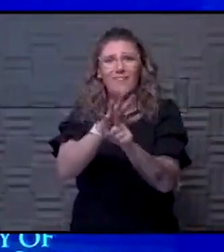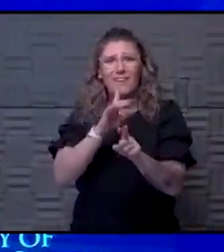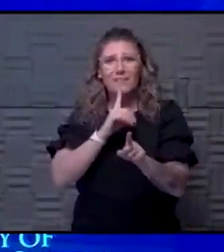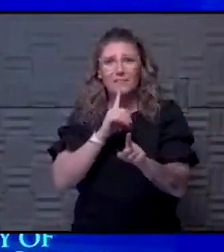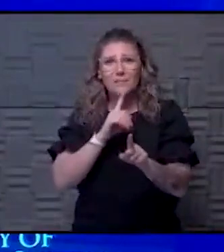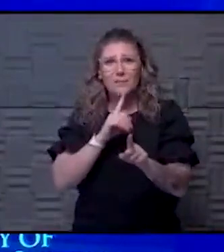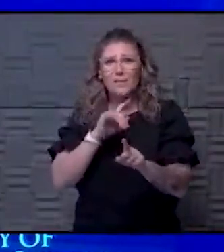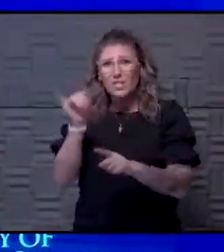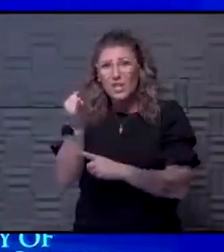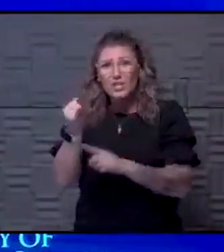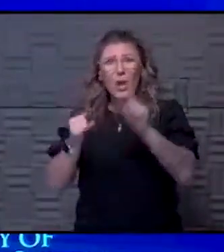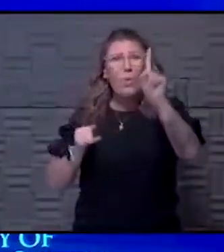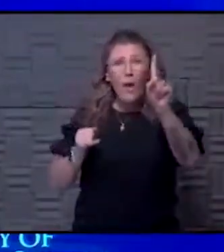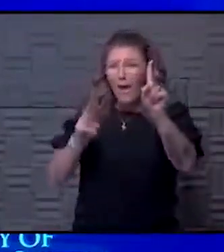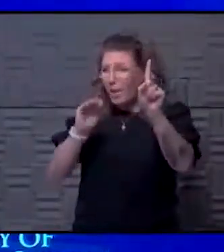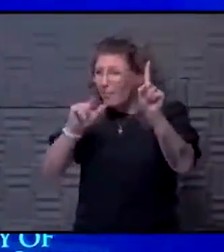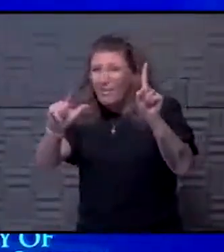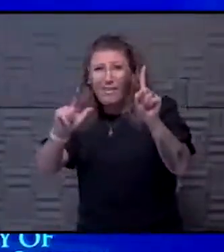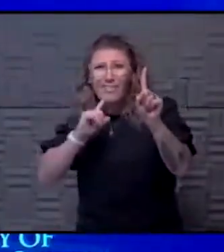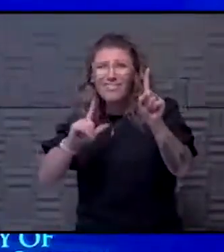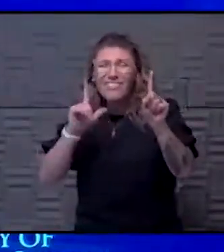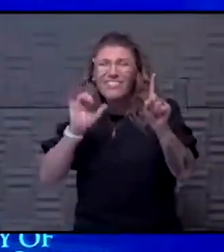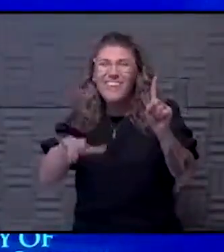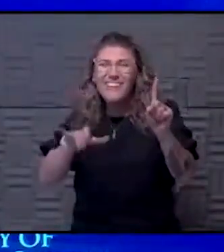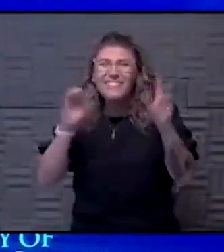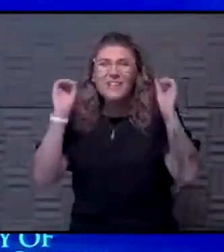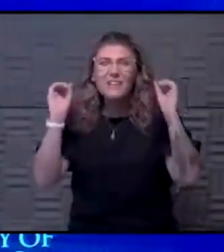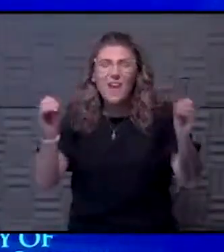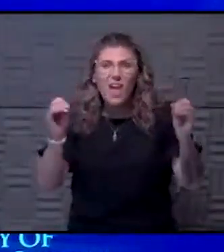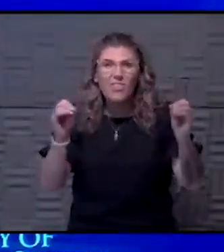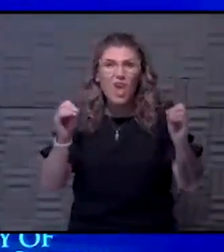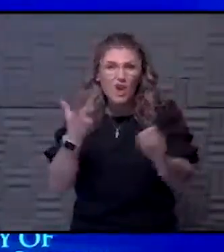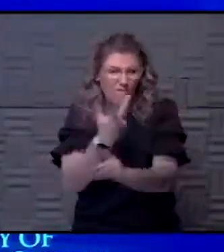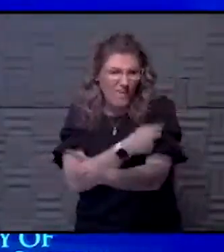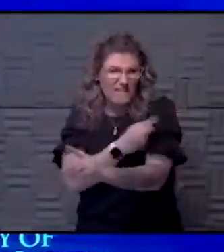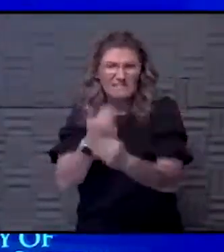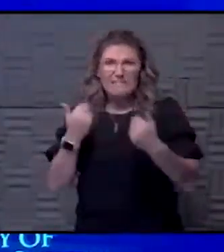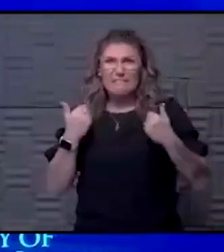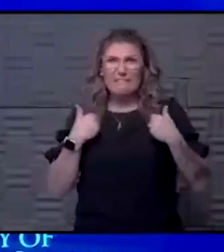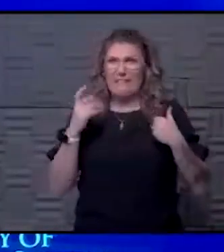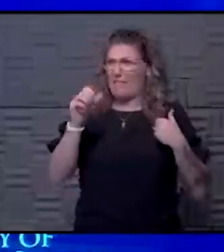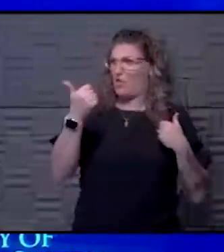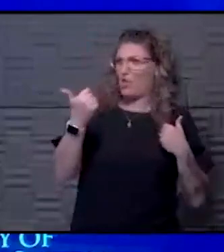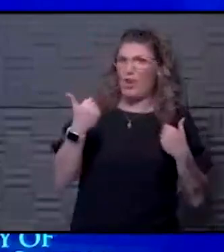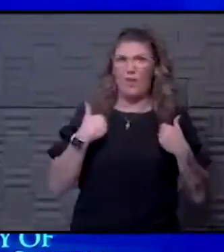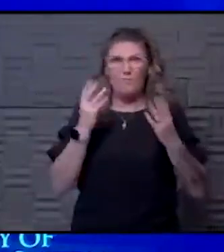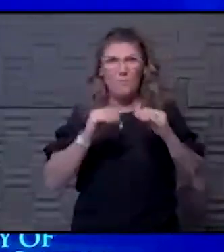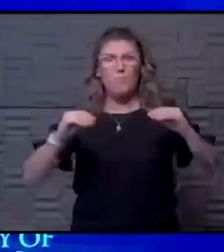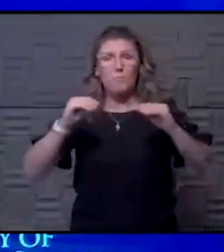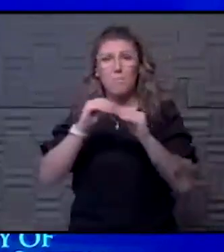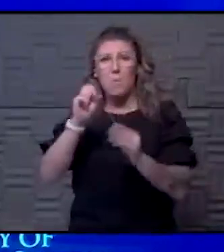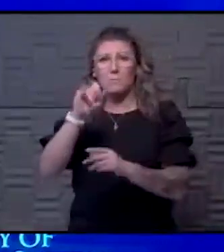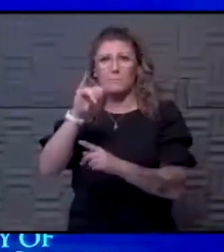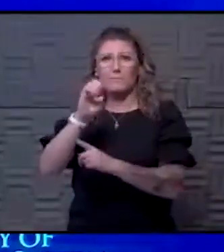million, that's nothing. I mean, there are vaccines with a lot more side effects than that, and people don't get all